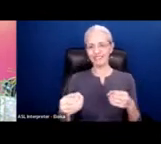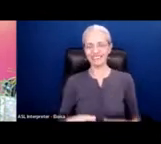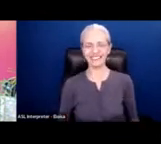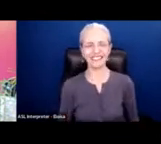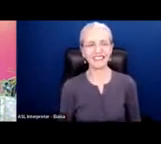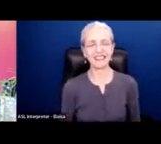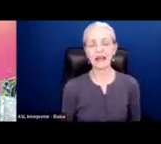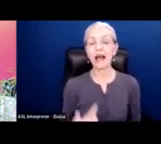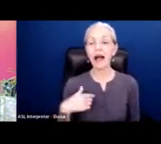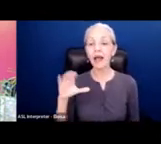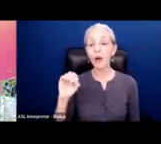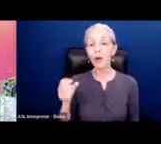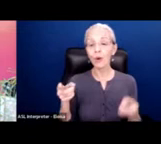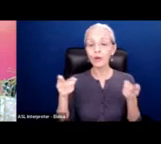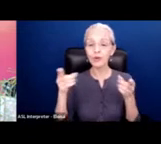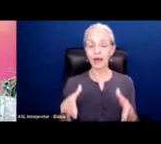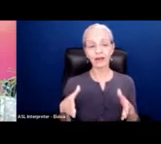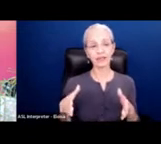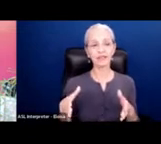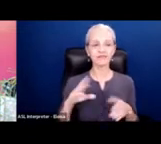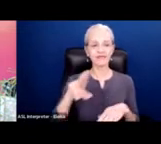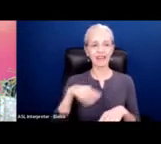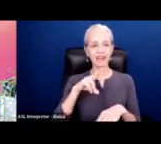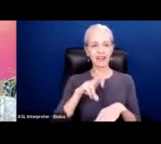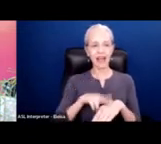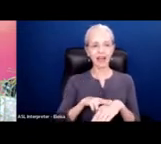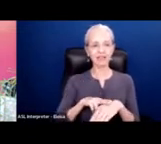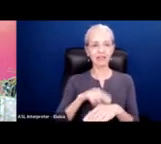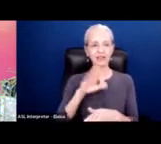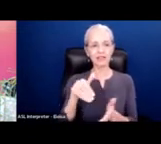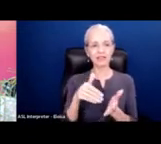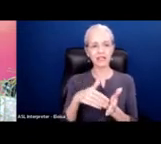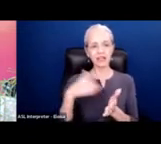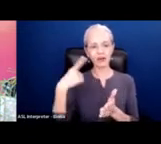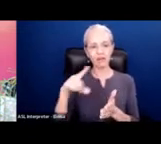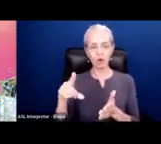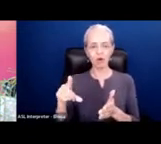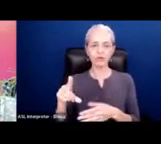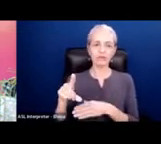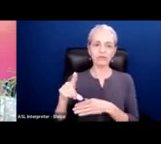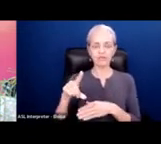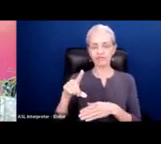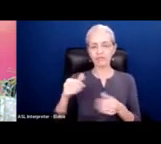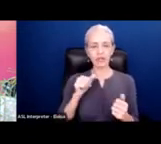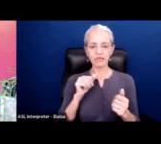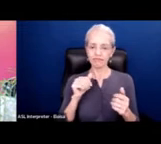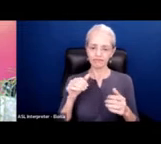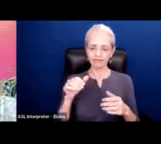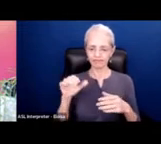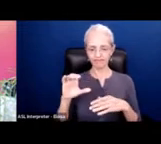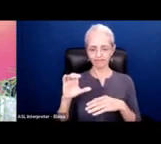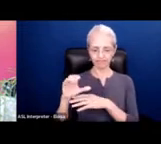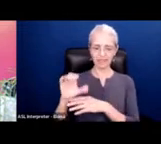I co-direct the National Center on Advancing Person-Centered Practices and Systems, and I'm very happy